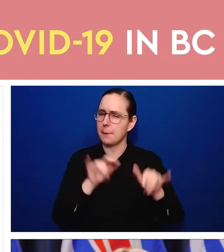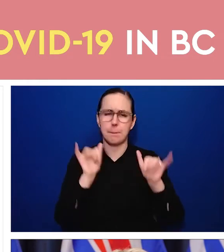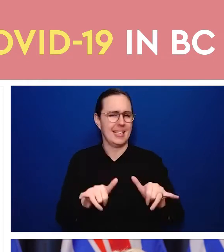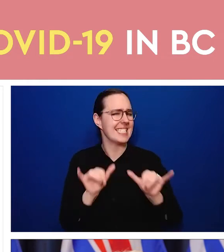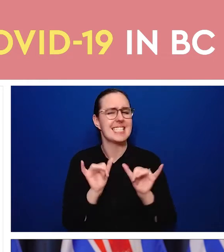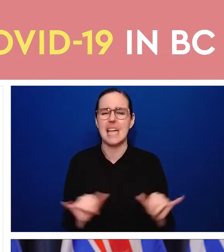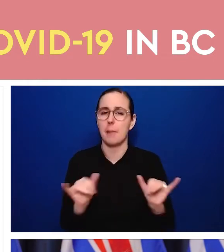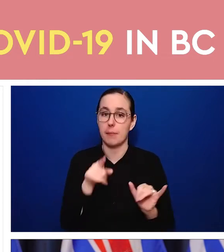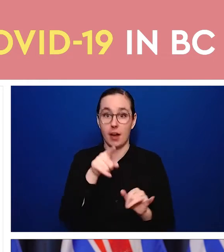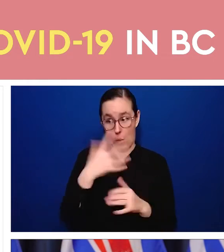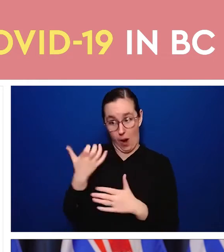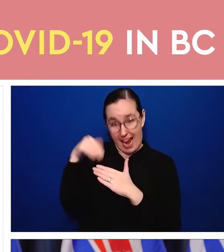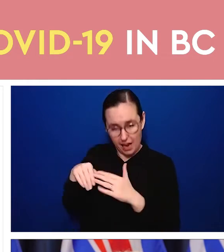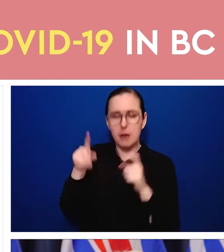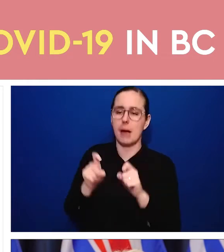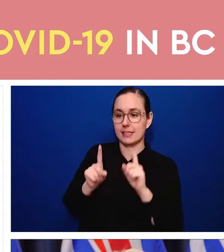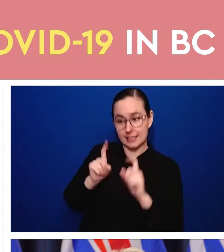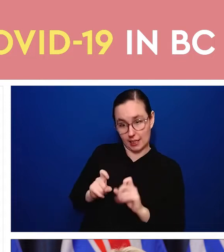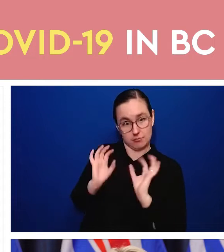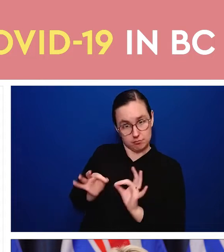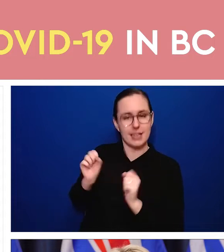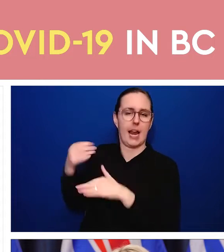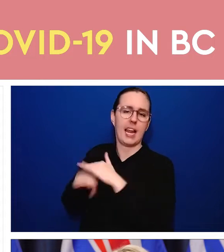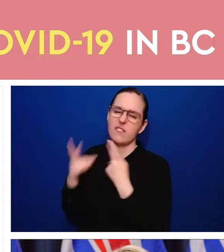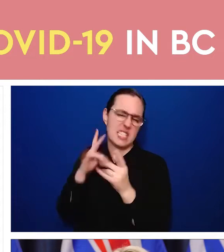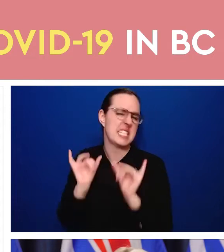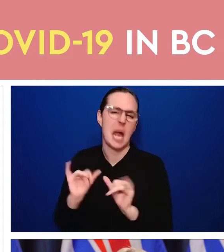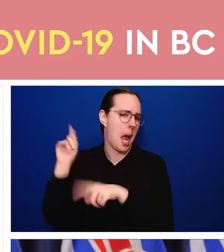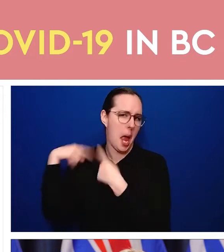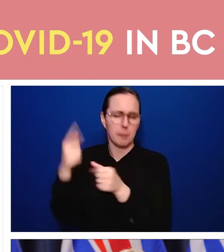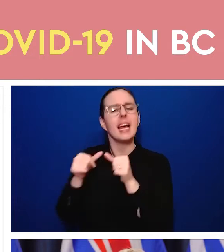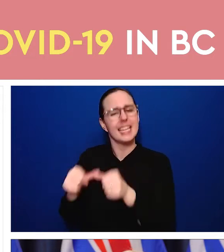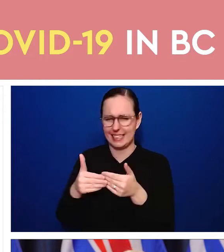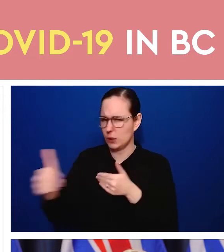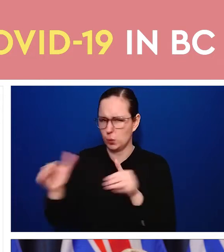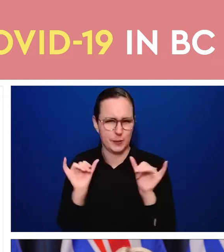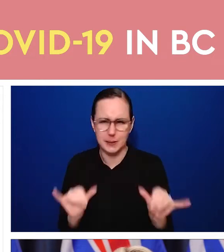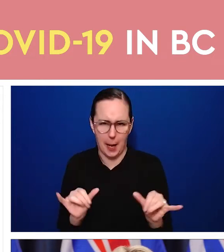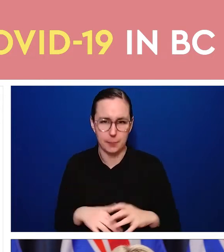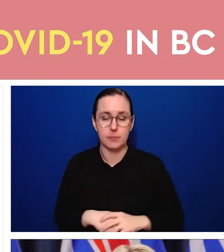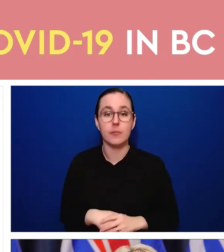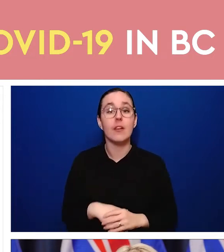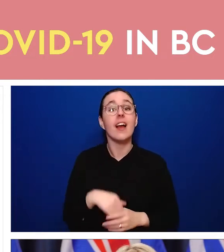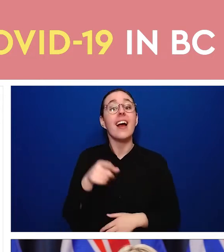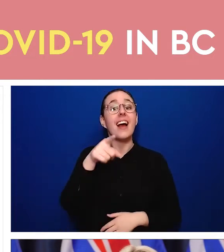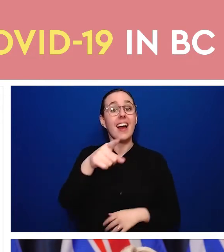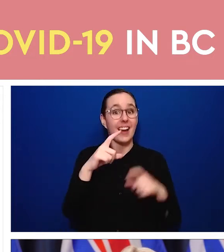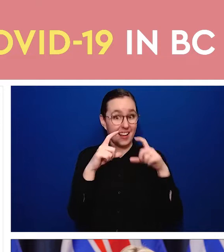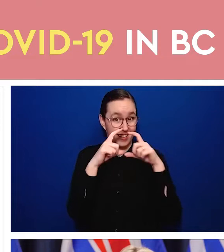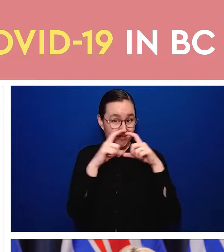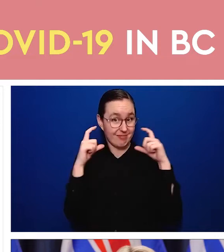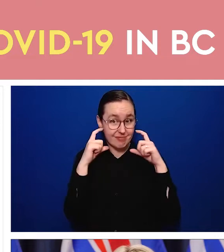So just to talk a little bit more about repealing the face coverings order. What this means is that masks will